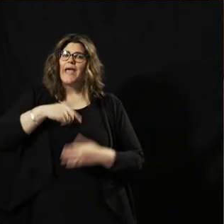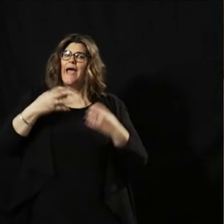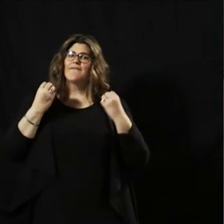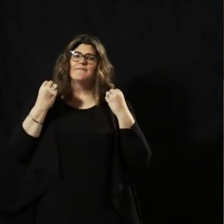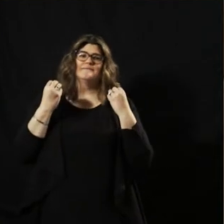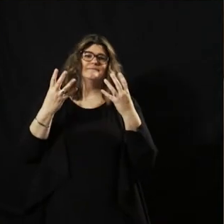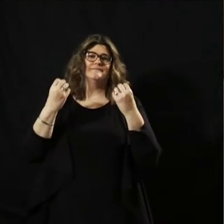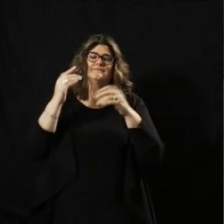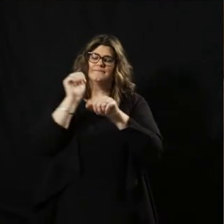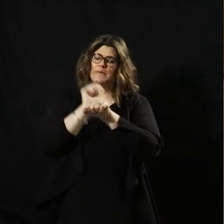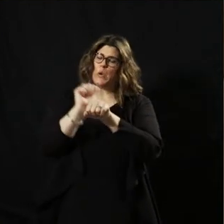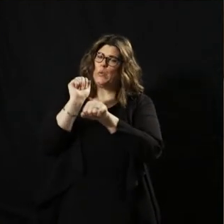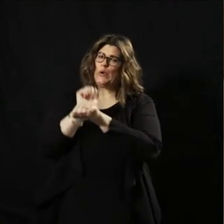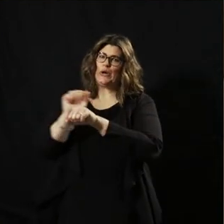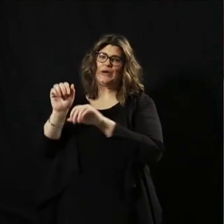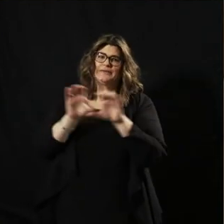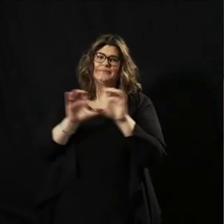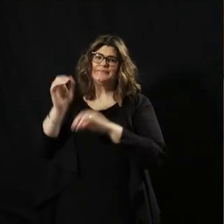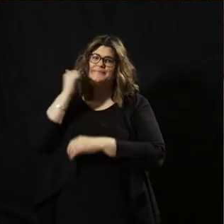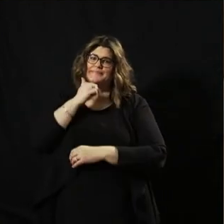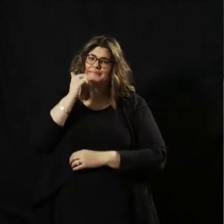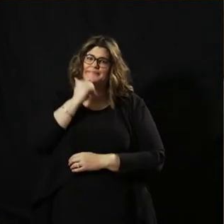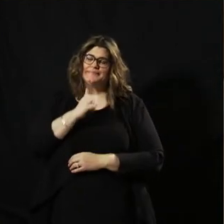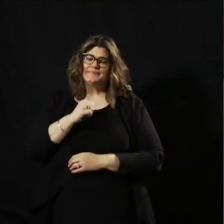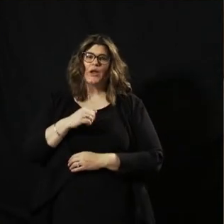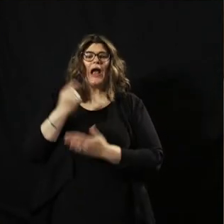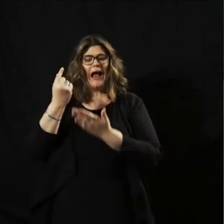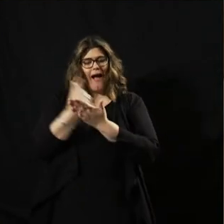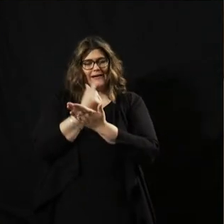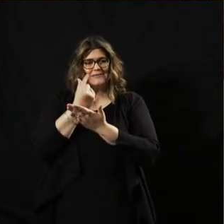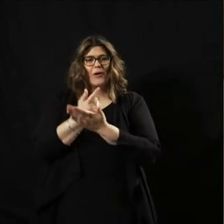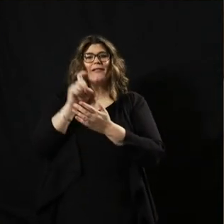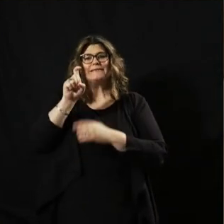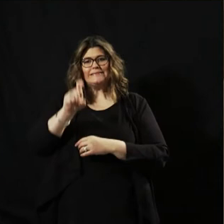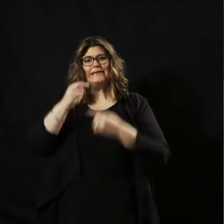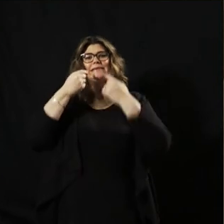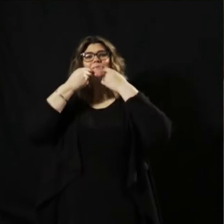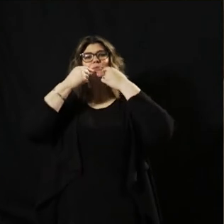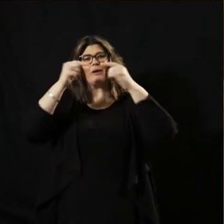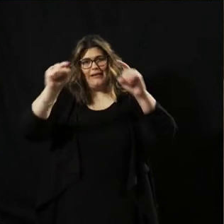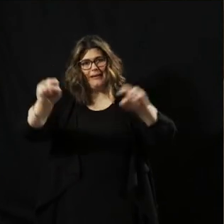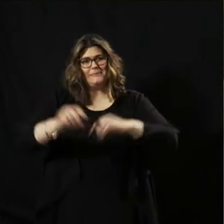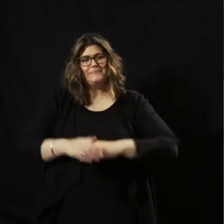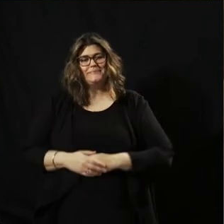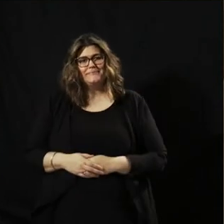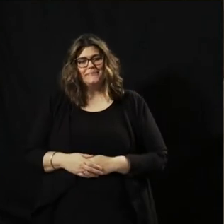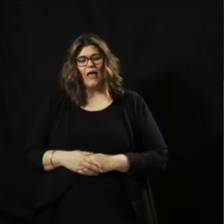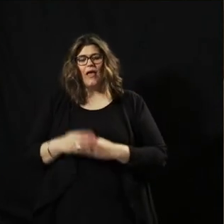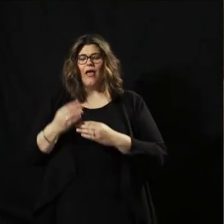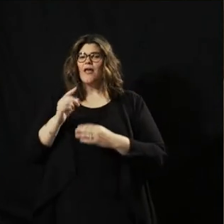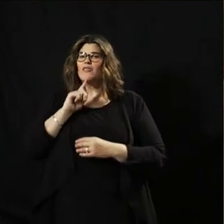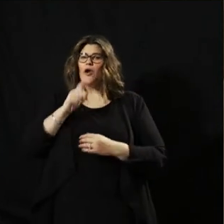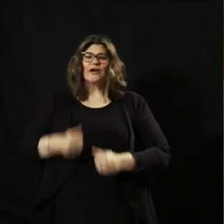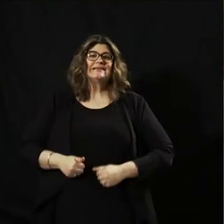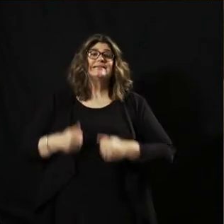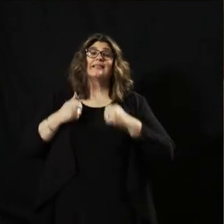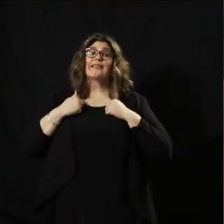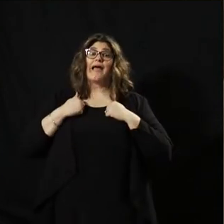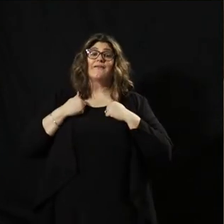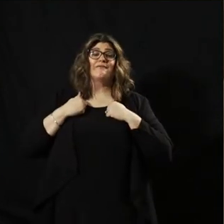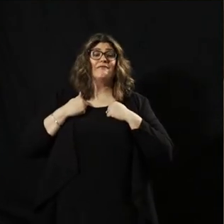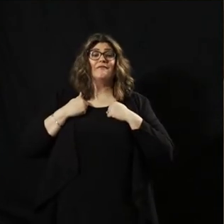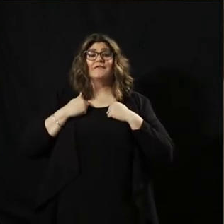be done. There is the gospel to proclaim. There is eternal life to be